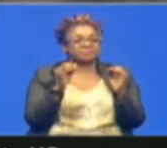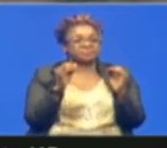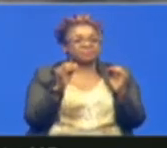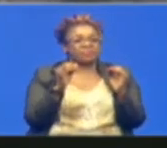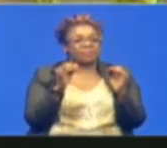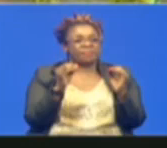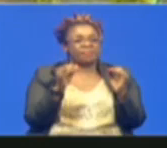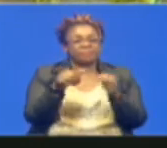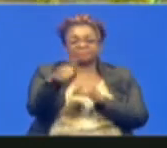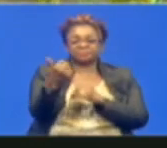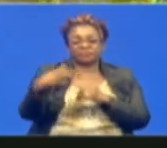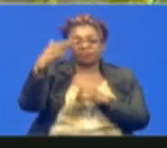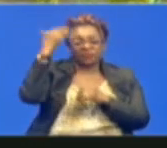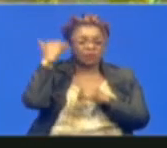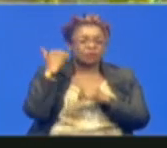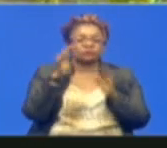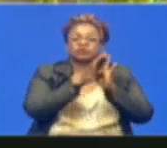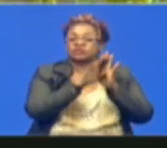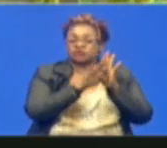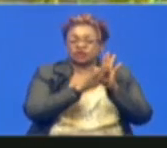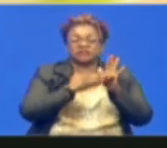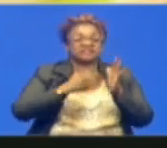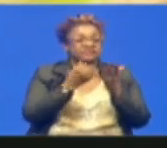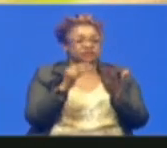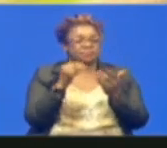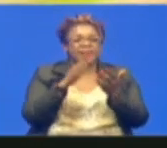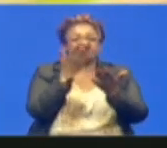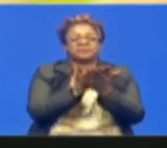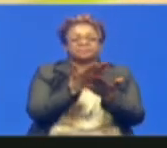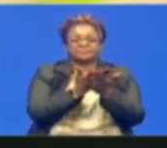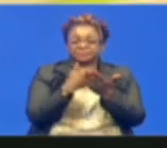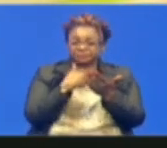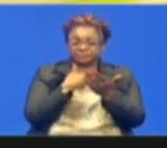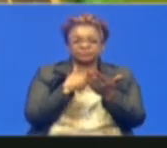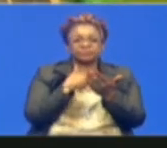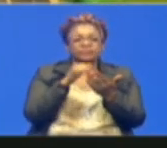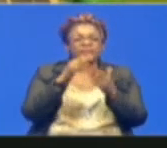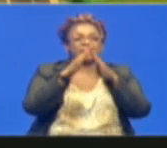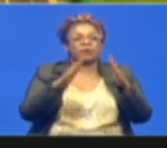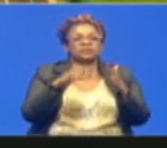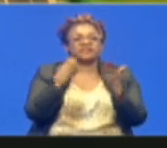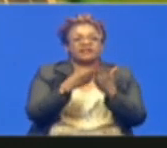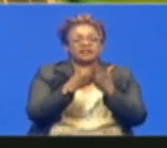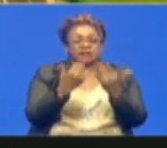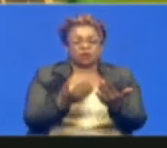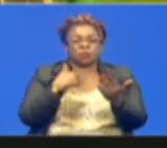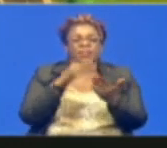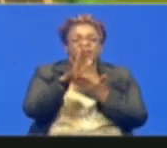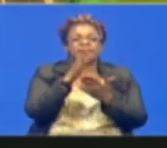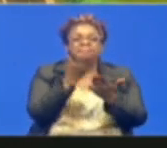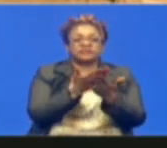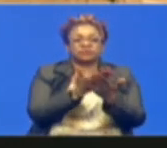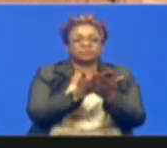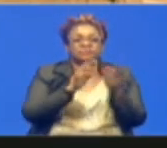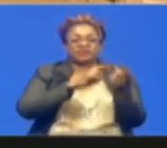At the High Court's Constitutional Division, the applicants challenging the implementation of the housing fund levy now want their petitions referred